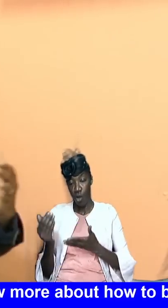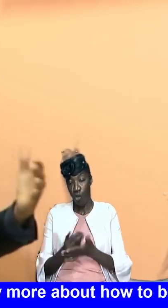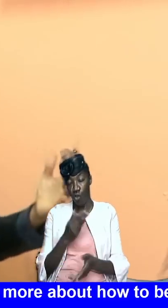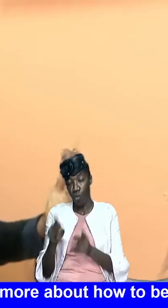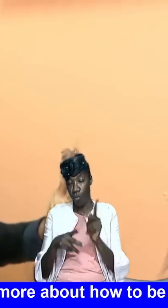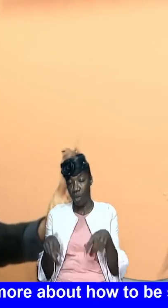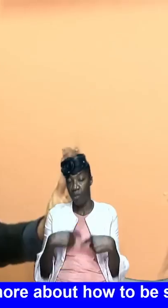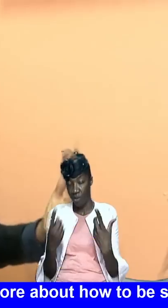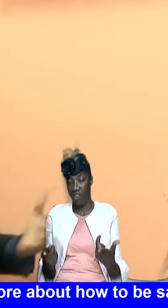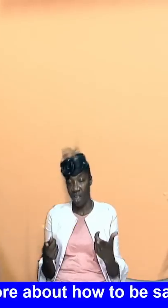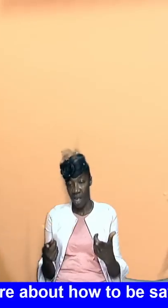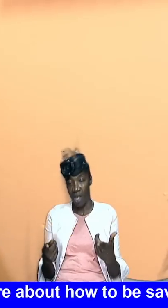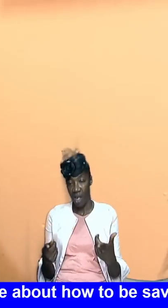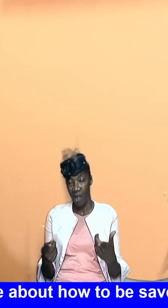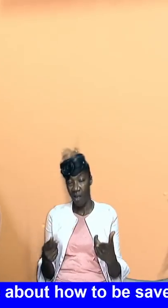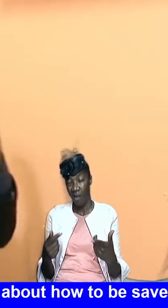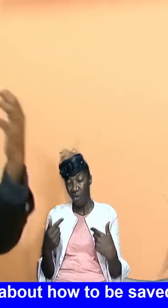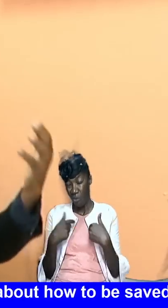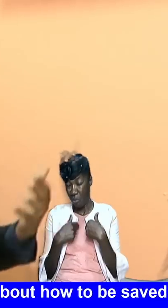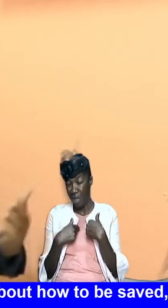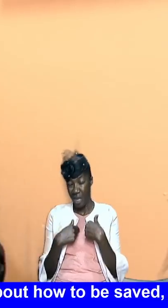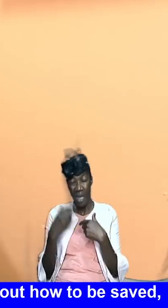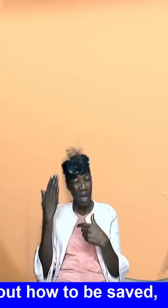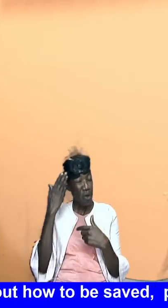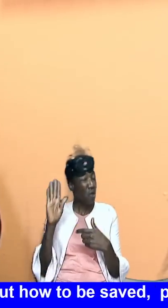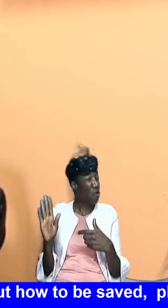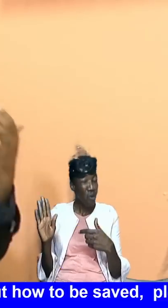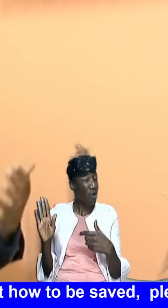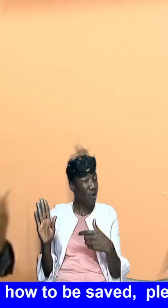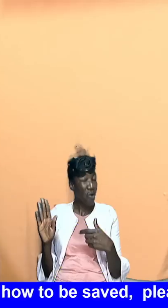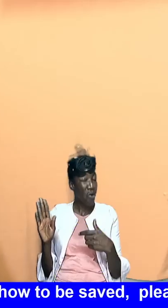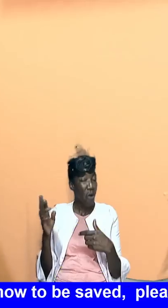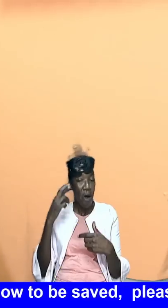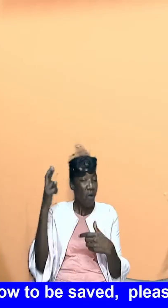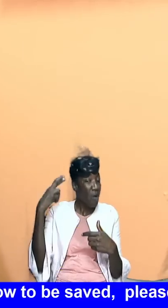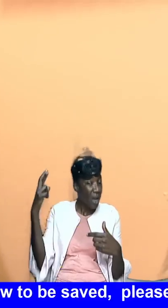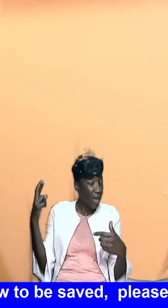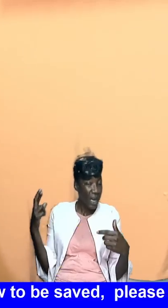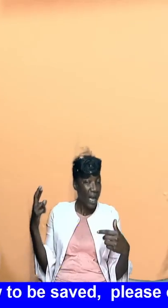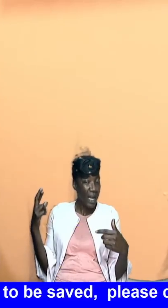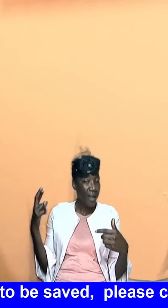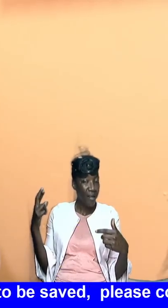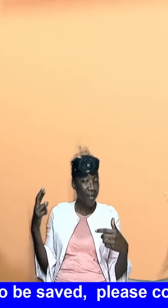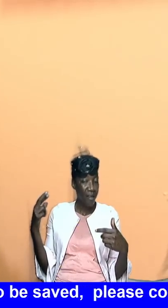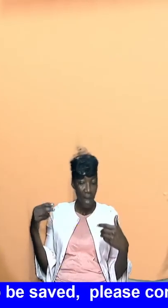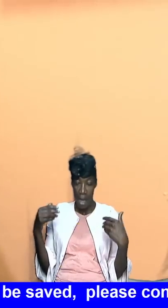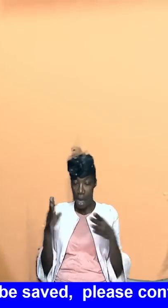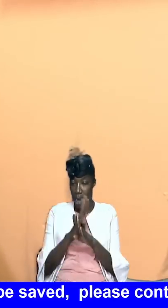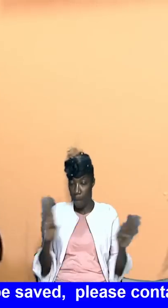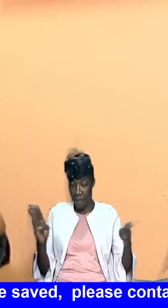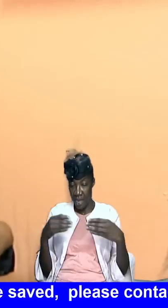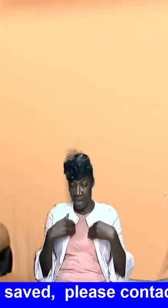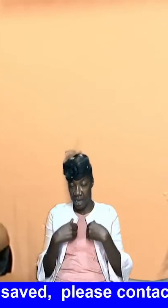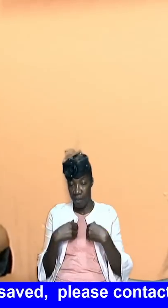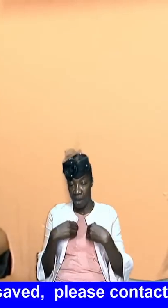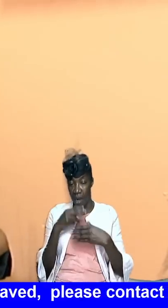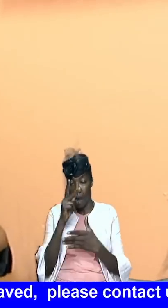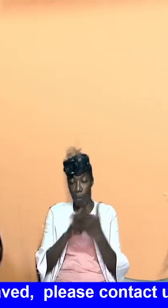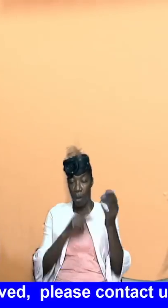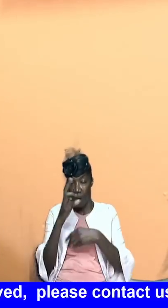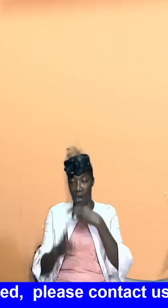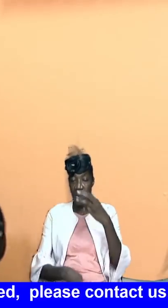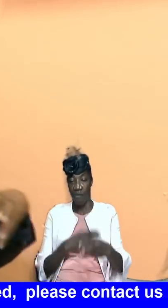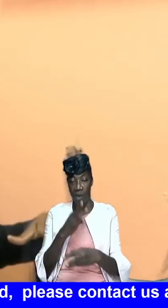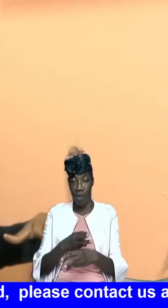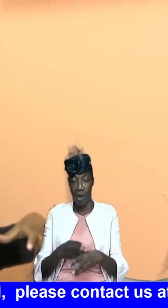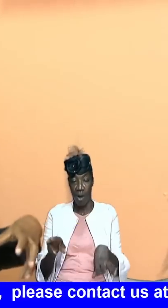use to say we are archaic and we don't even recognize dinosaurs being a part of the world because